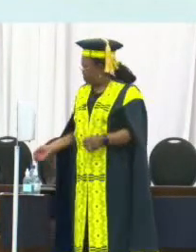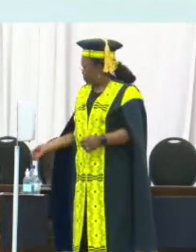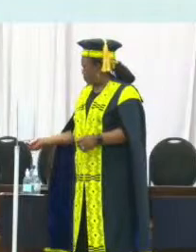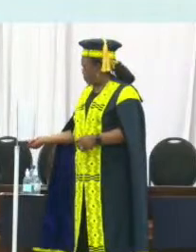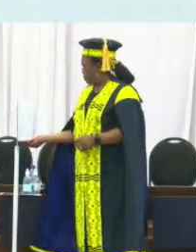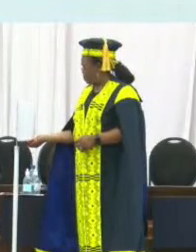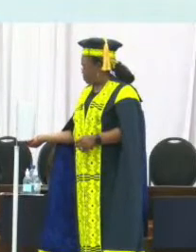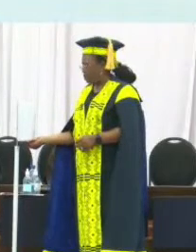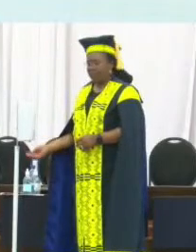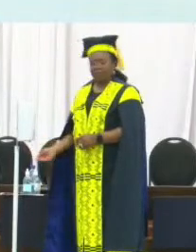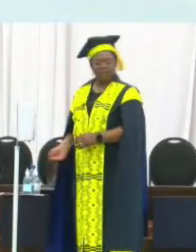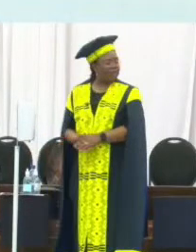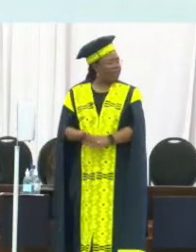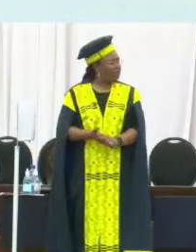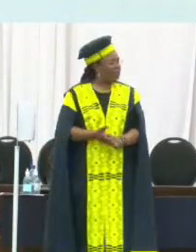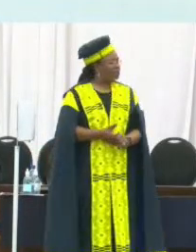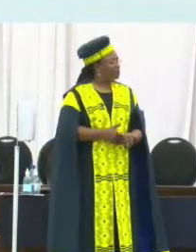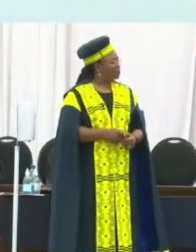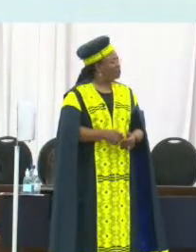Siyabonga Pitiana.